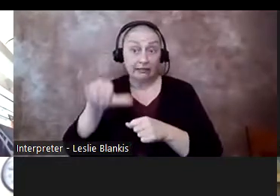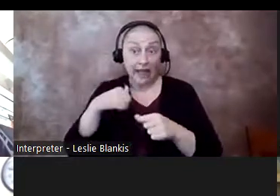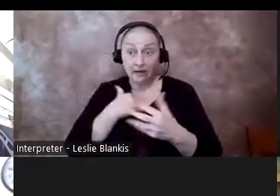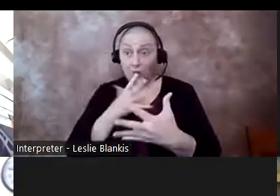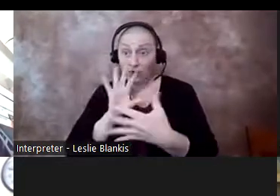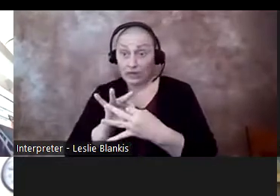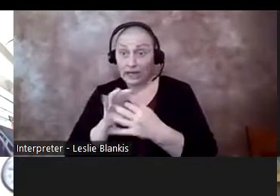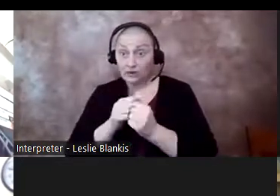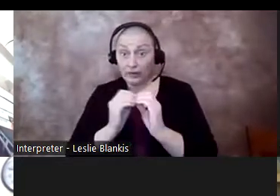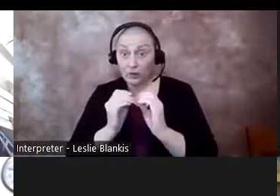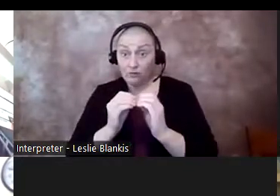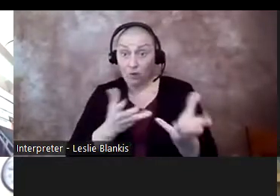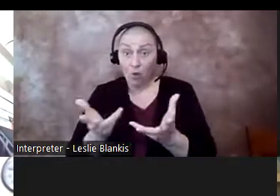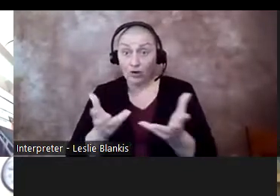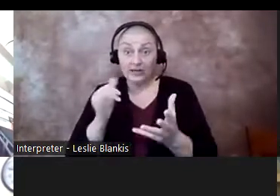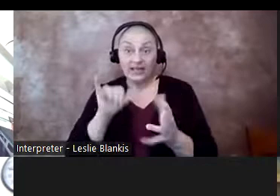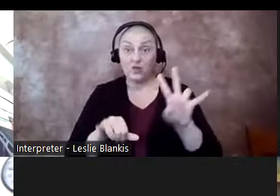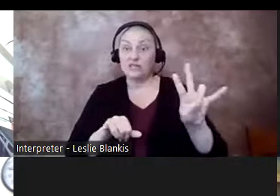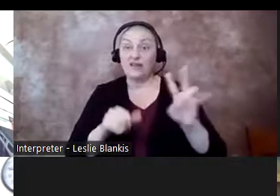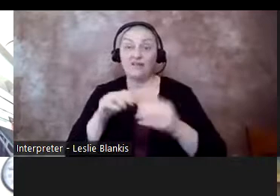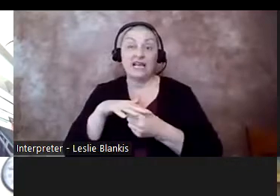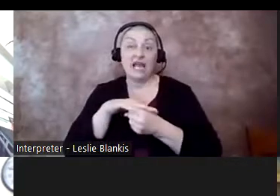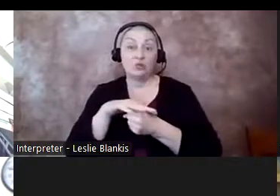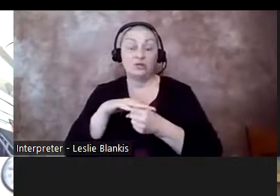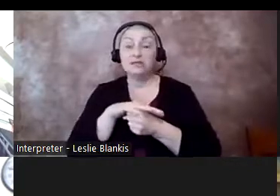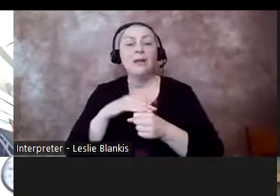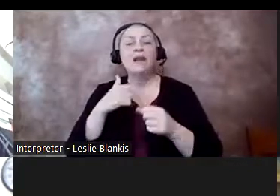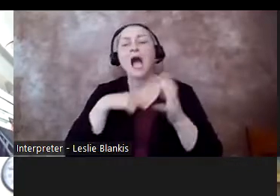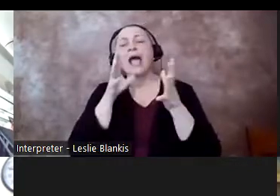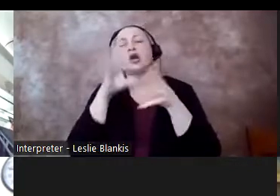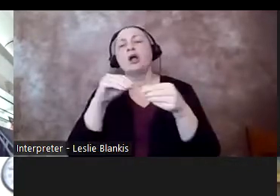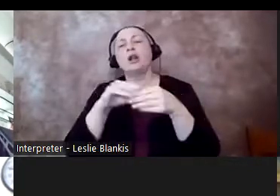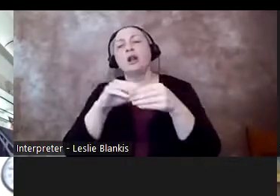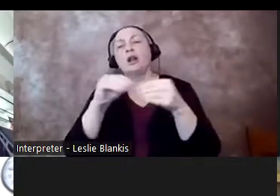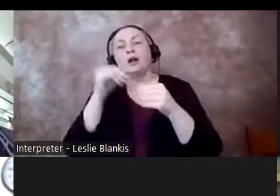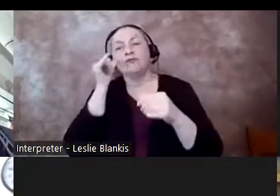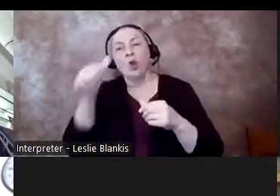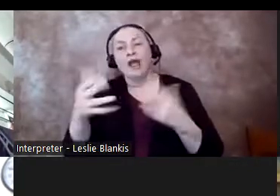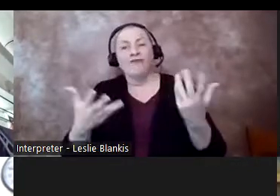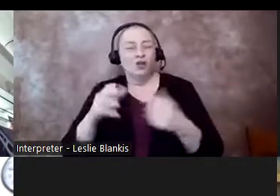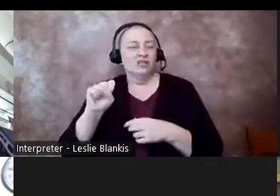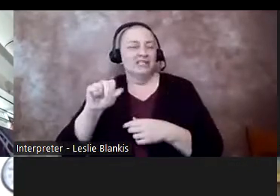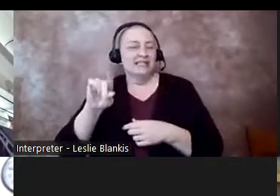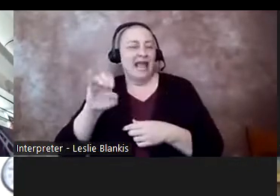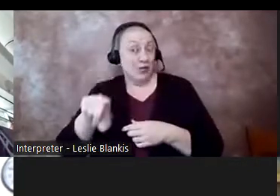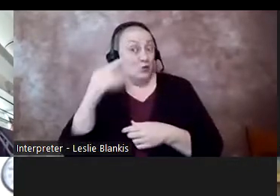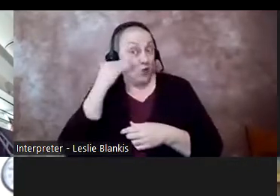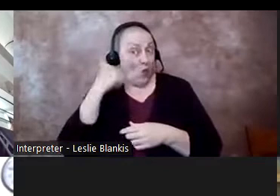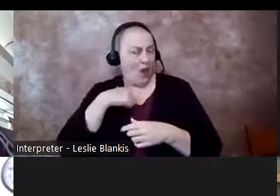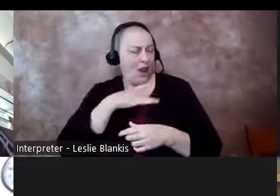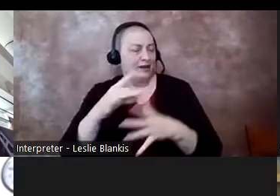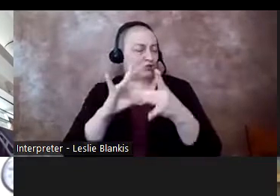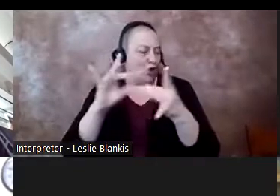that, I want to connect with more here in those 7 counties. And I could go on forever. Sadie knows I like to talk, so.